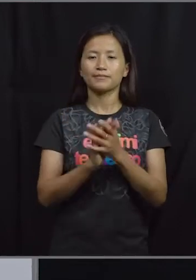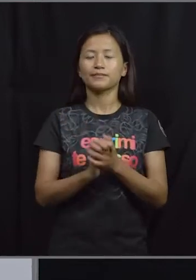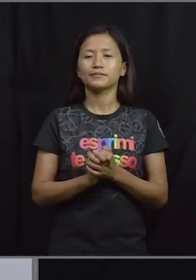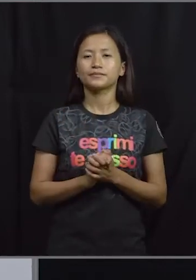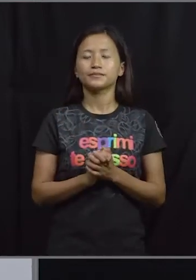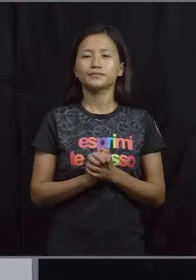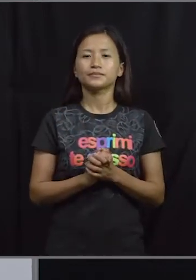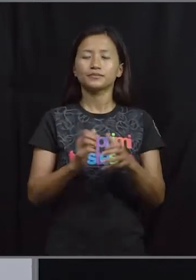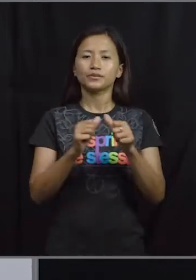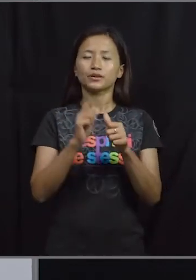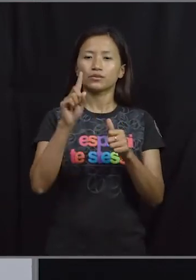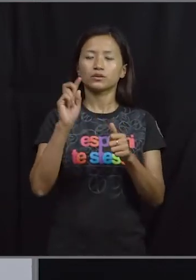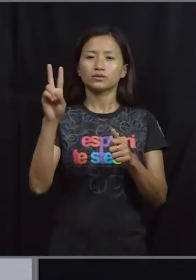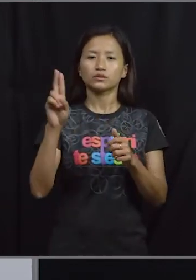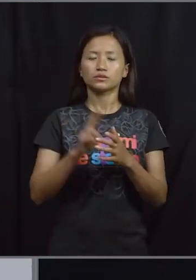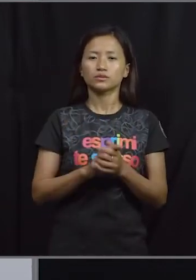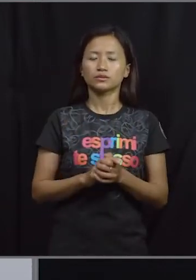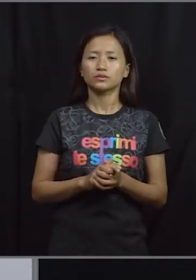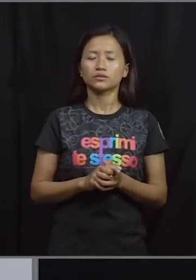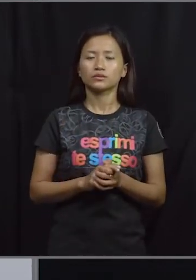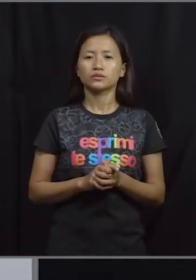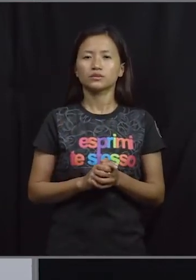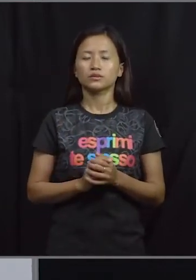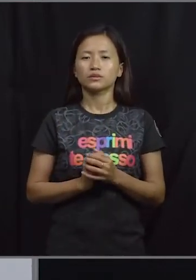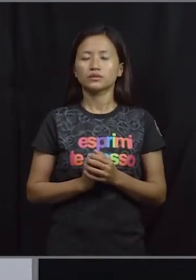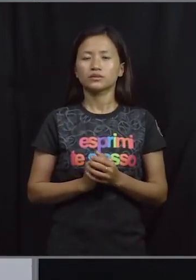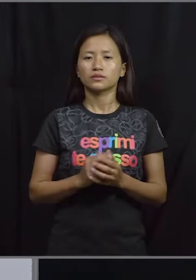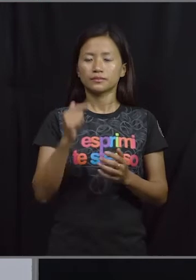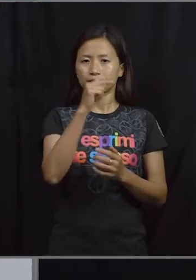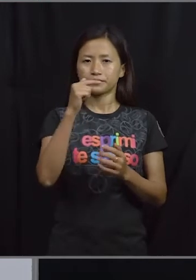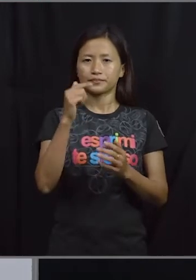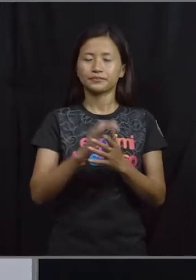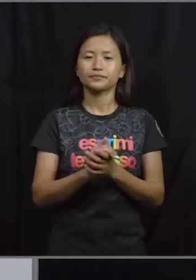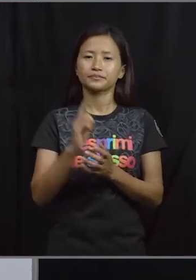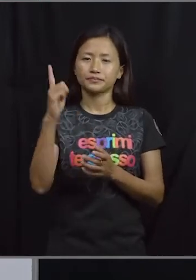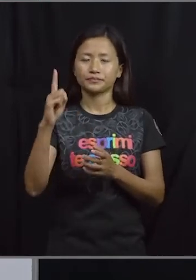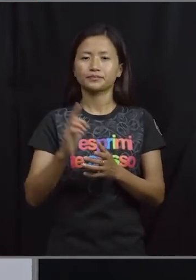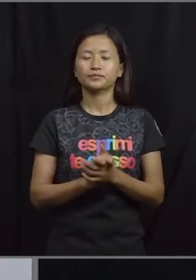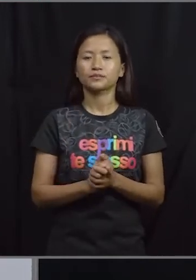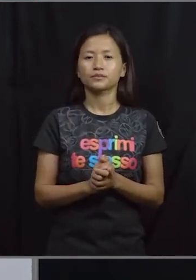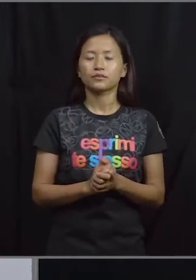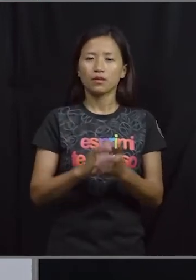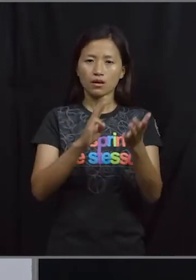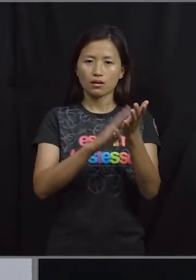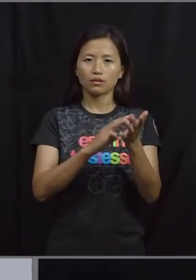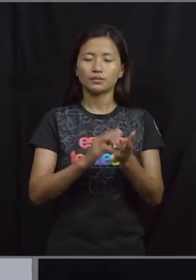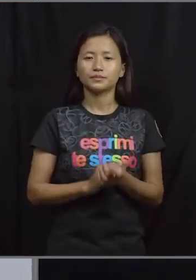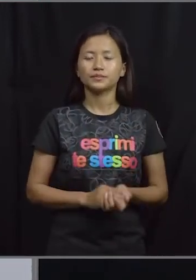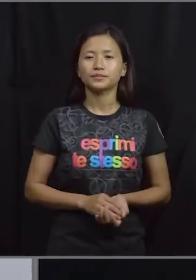Then A12 will be, here it is 1, what is the sign? Minus, so minus 1. And then